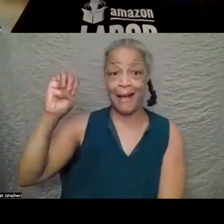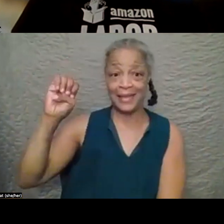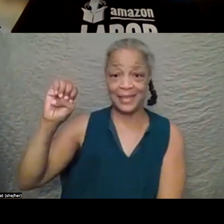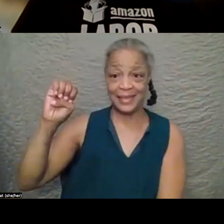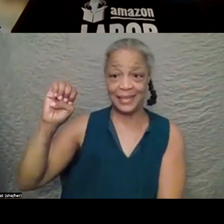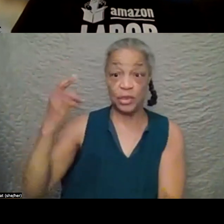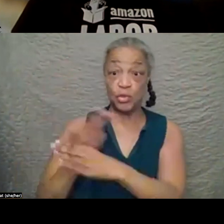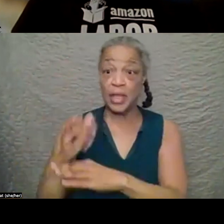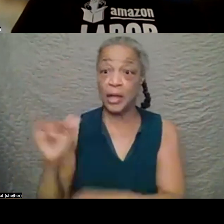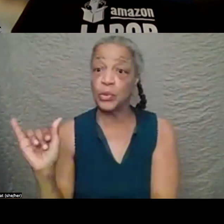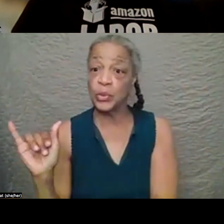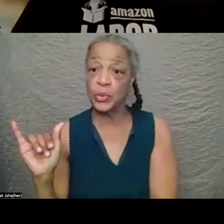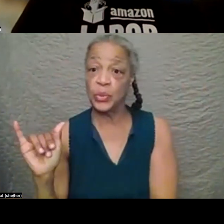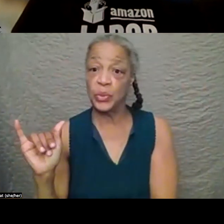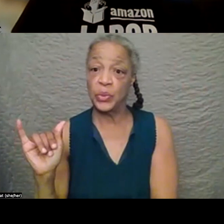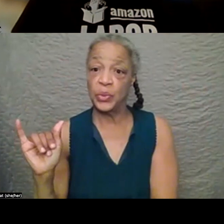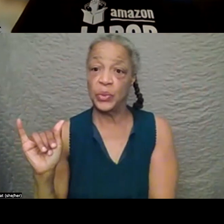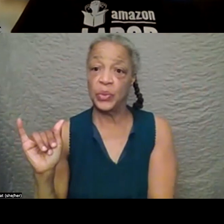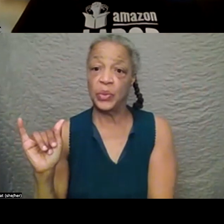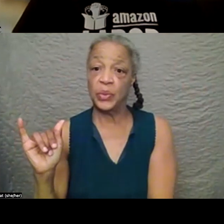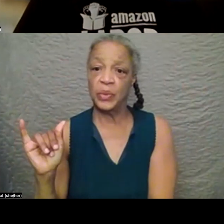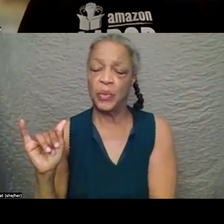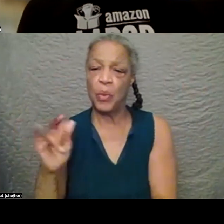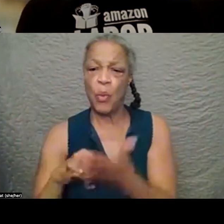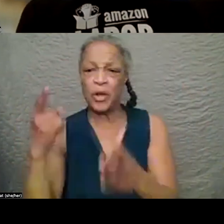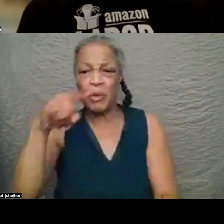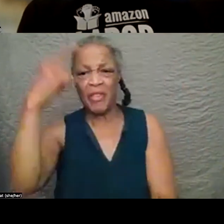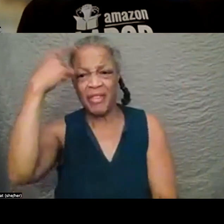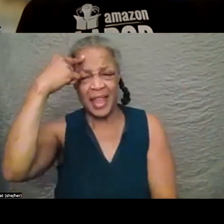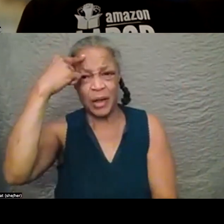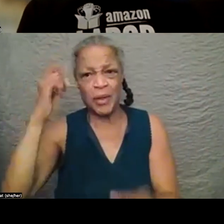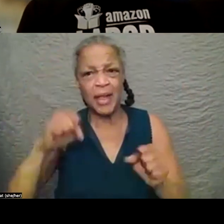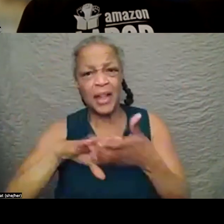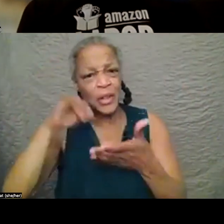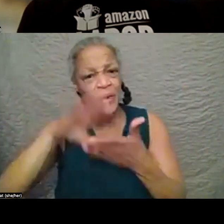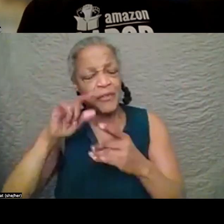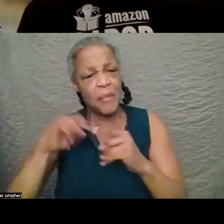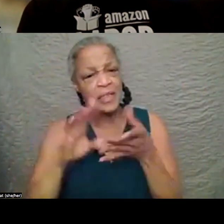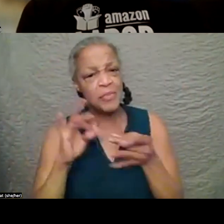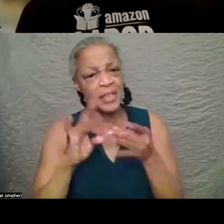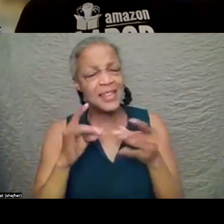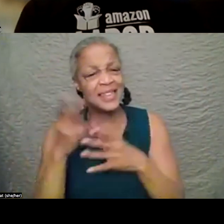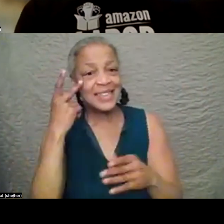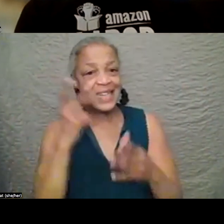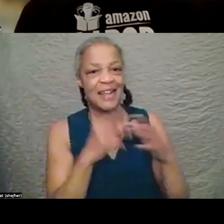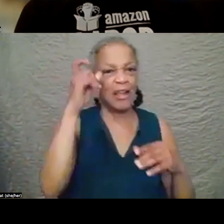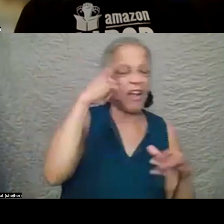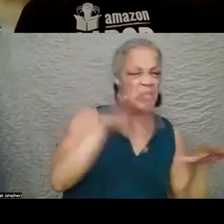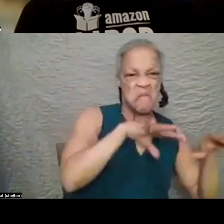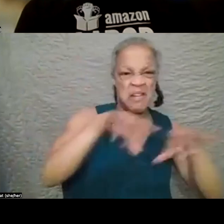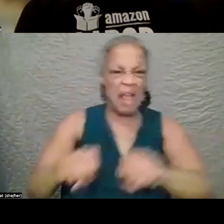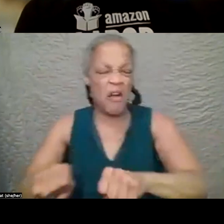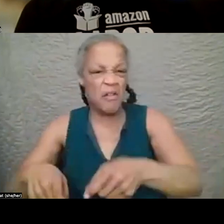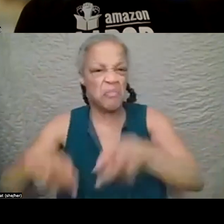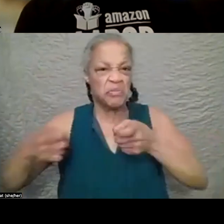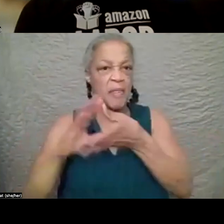too. So yeah, what do y'all think we can learn from this, of seeing this like co-optation undermining